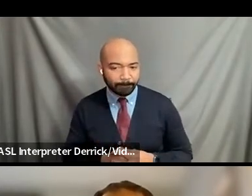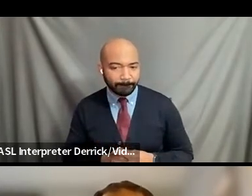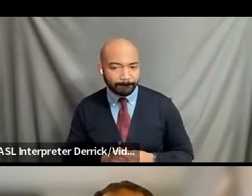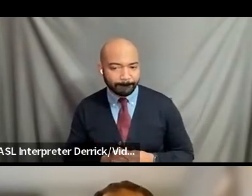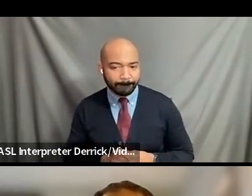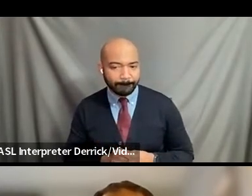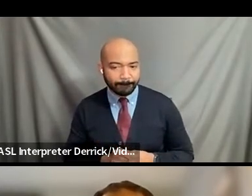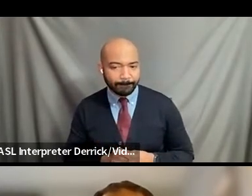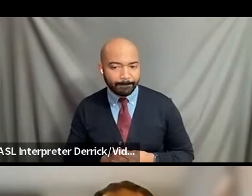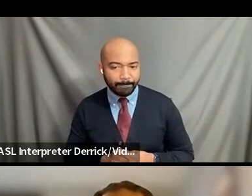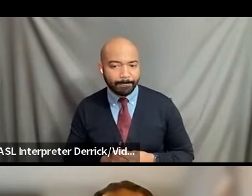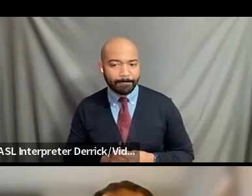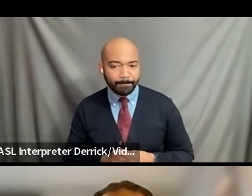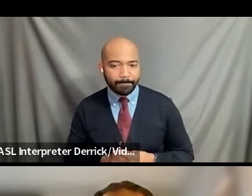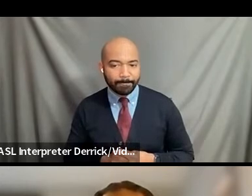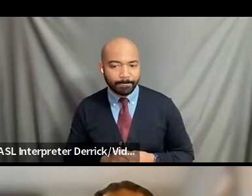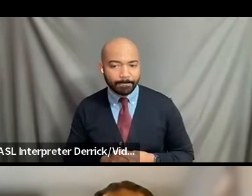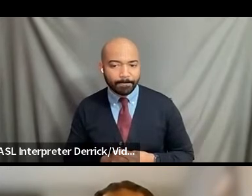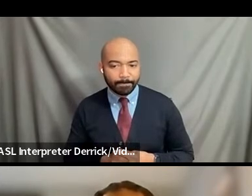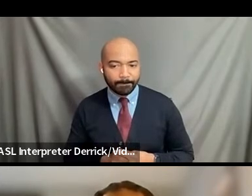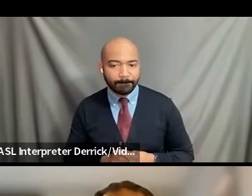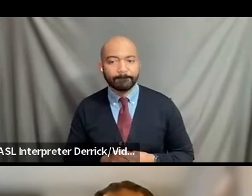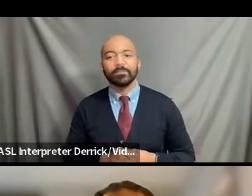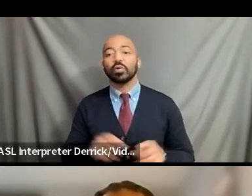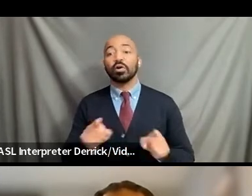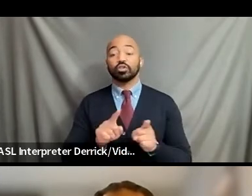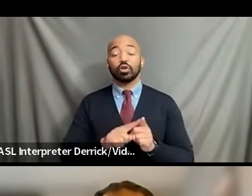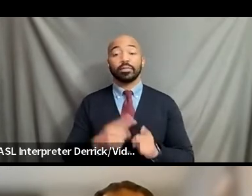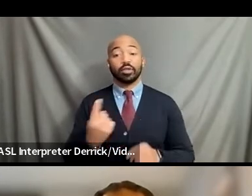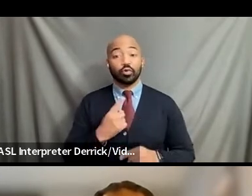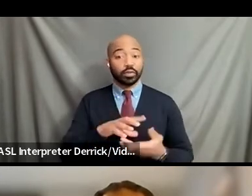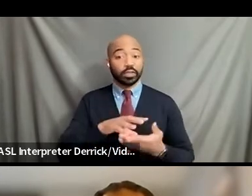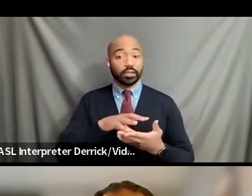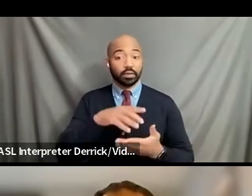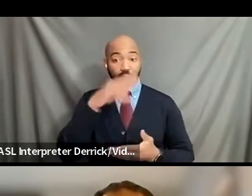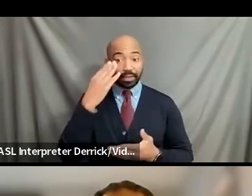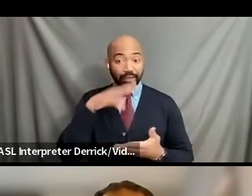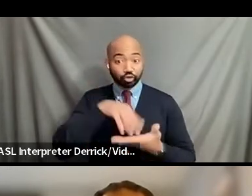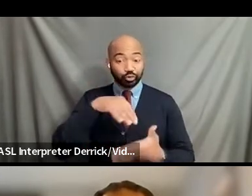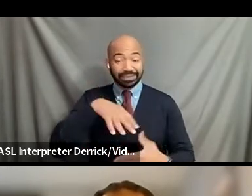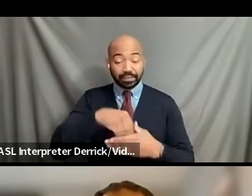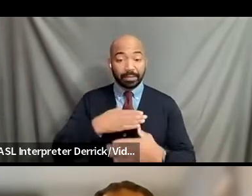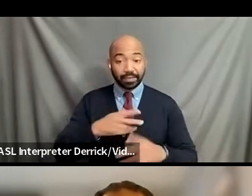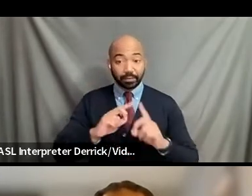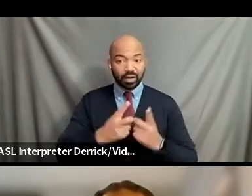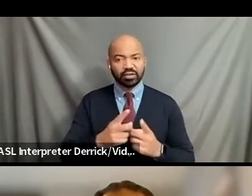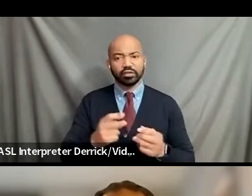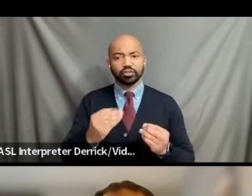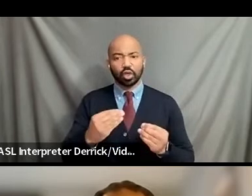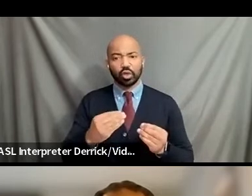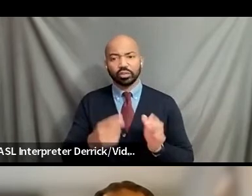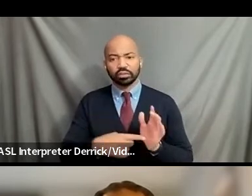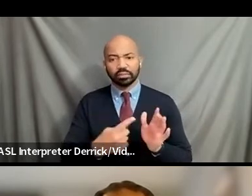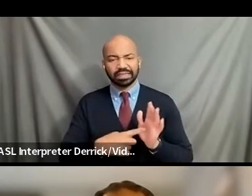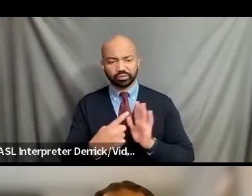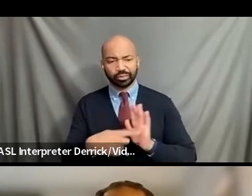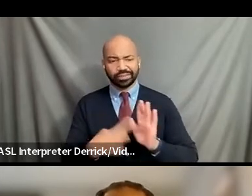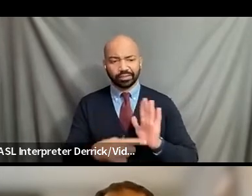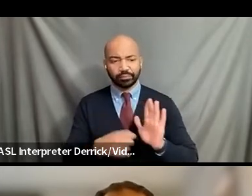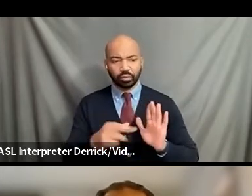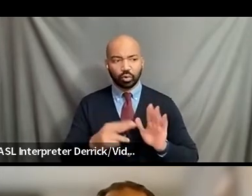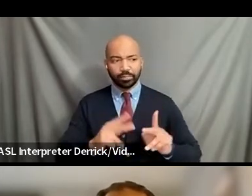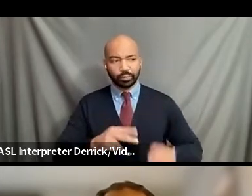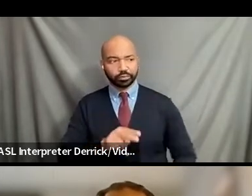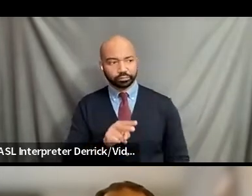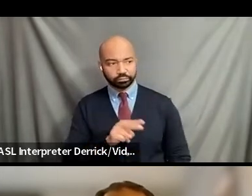being at the time the only Black student in my department, and so you would get certain criticisms or people just stare at you and have different